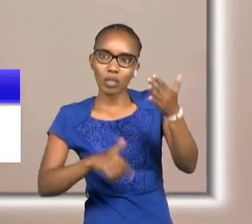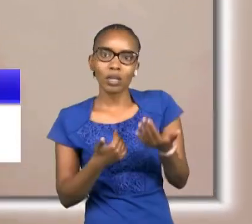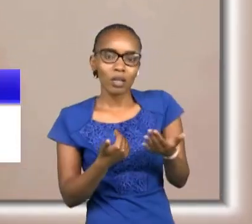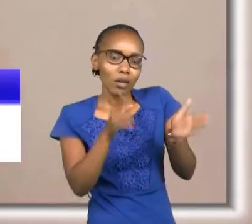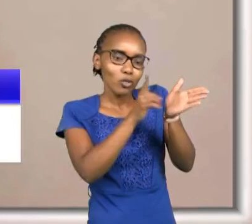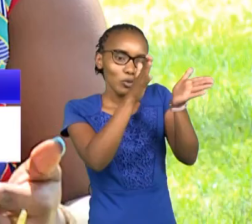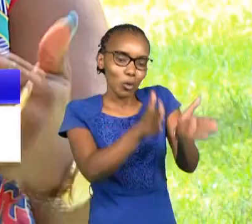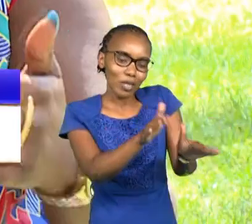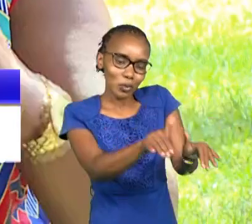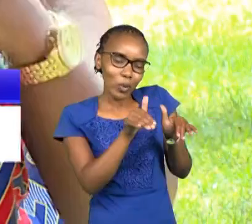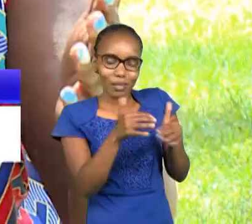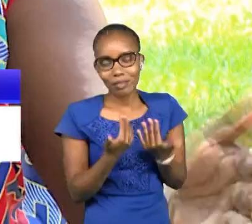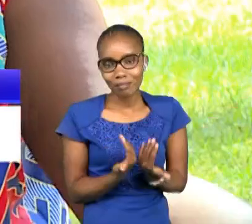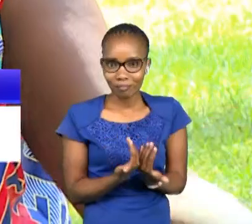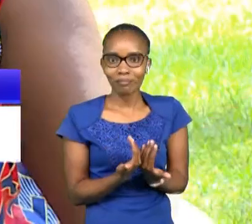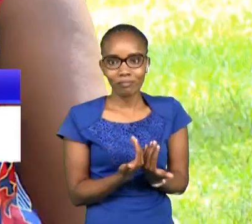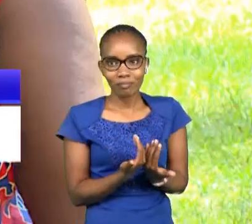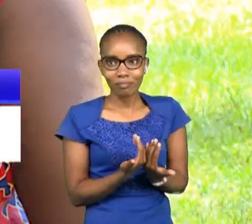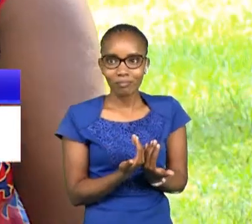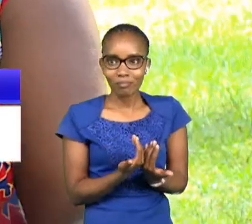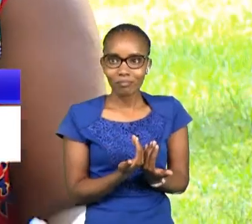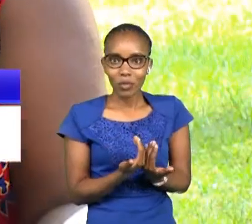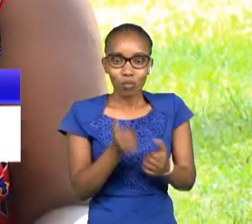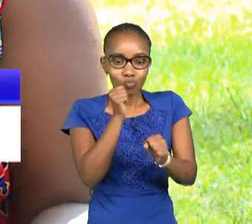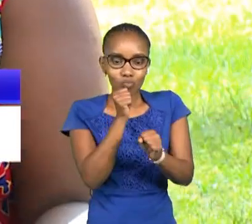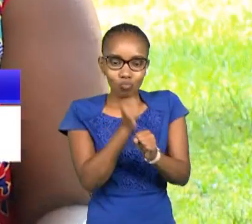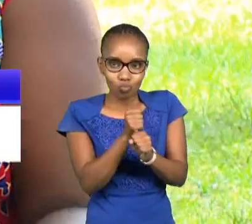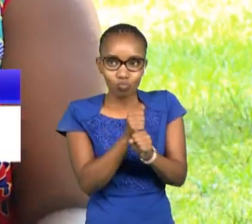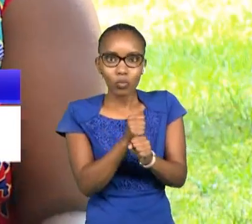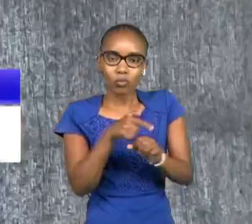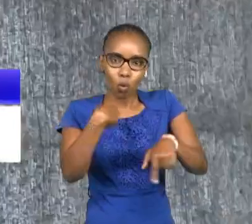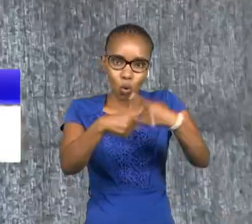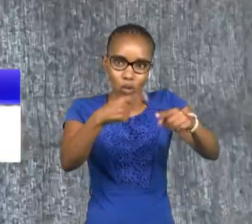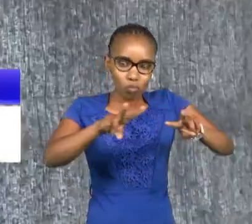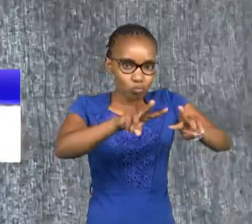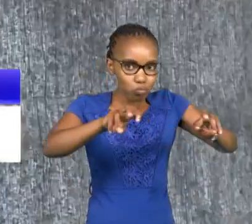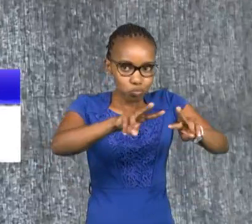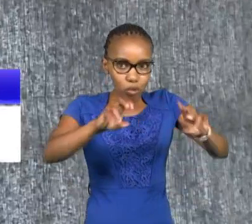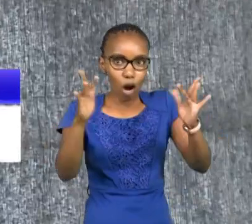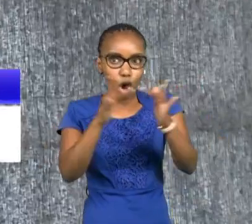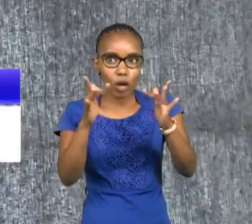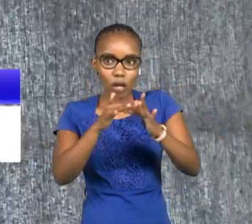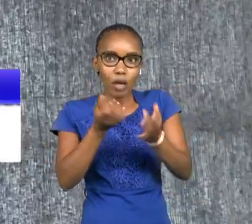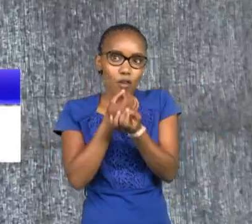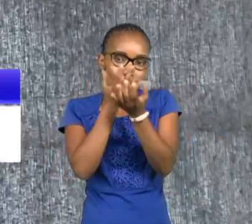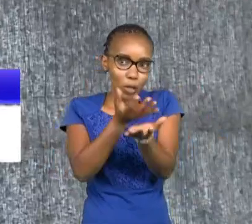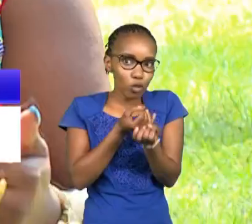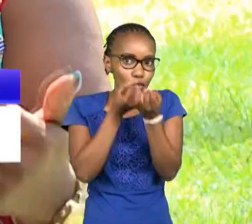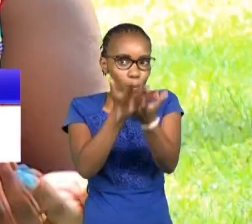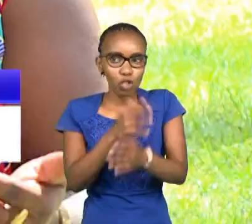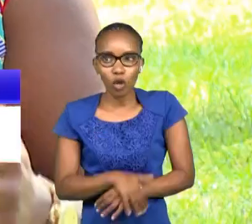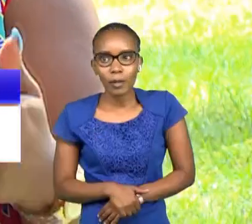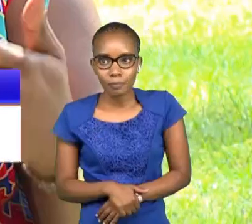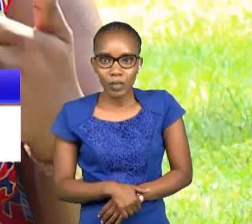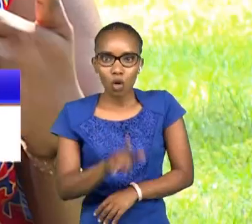doctors, because now they were like, okay, this is what we are going to do. You go online to look for information. It's very scanty information. Even